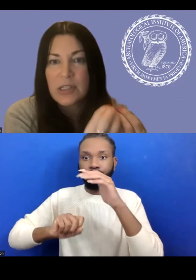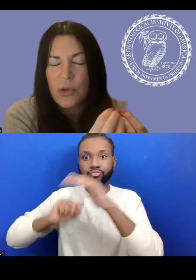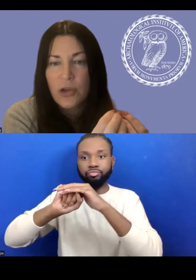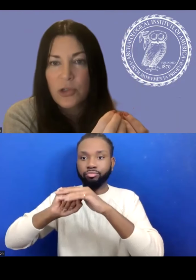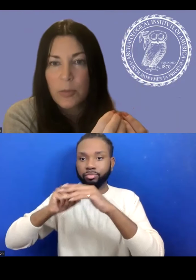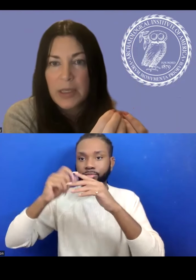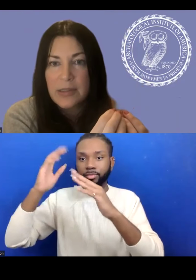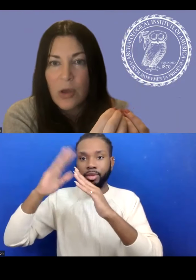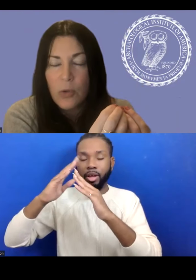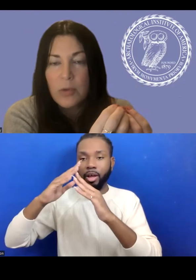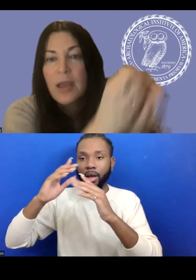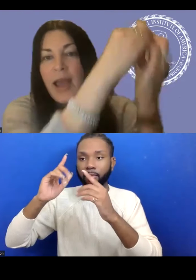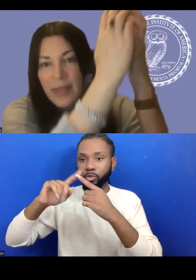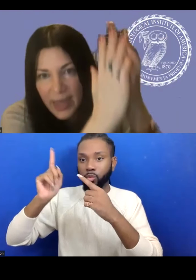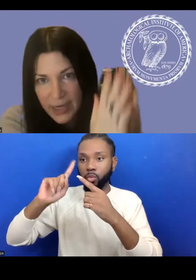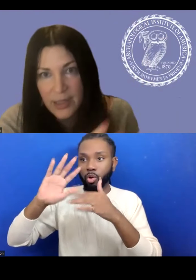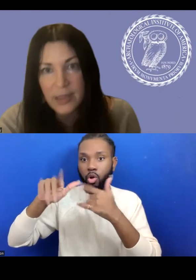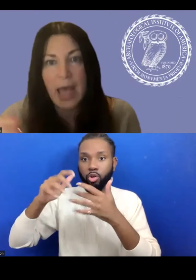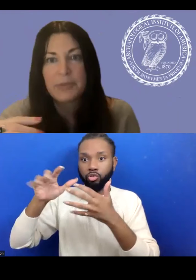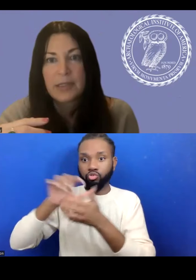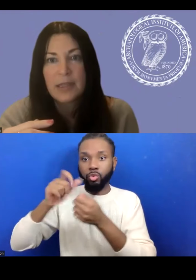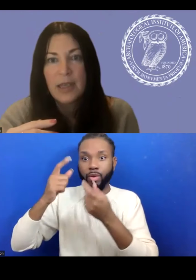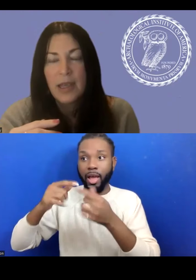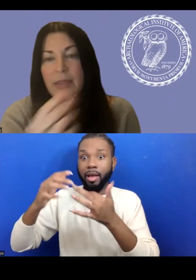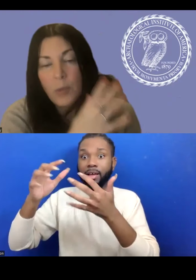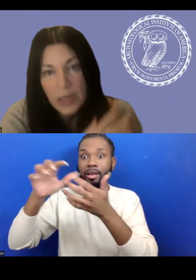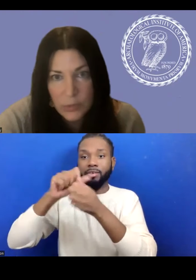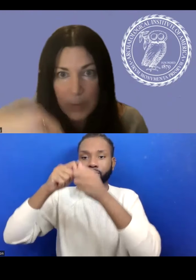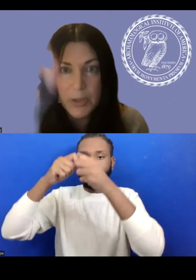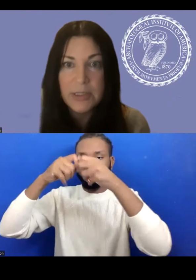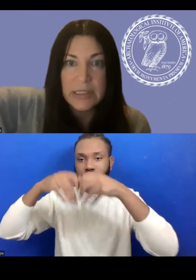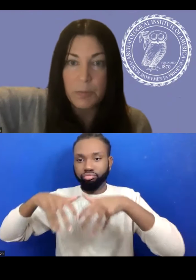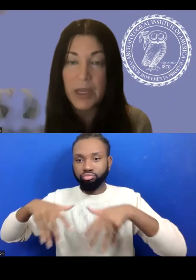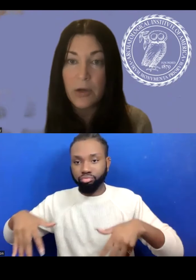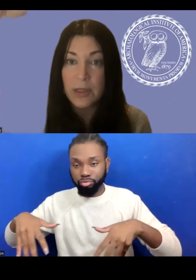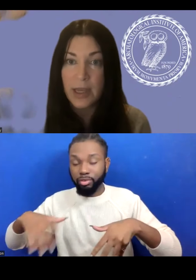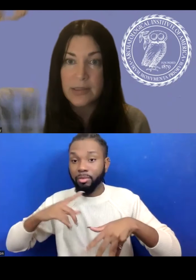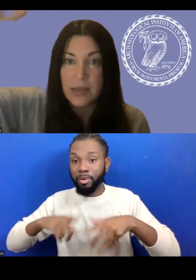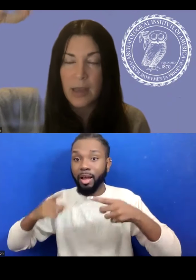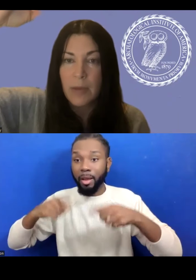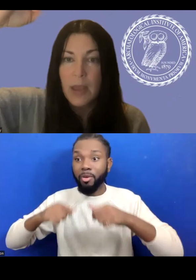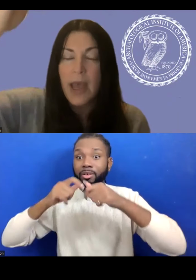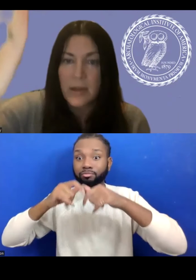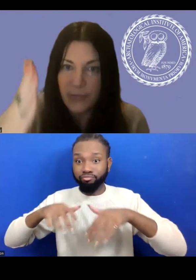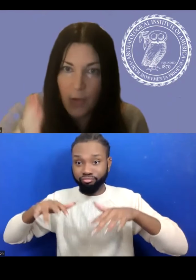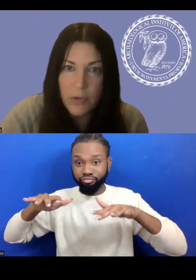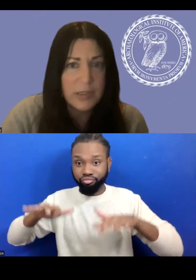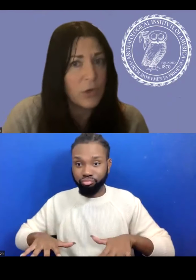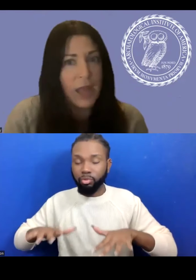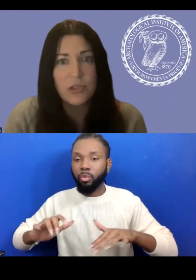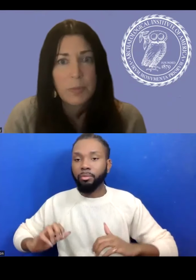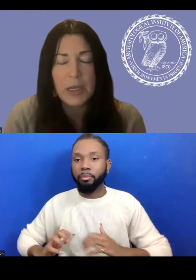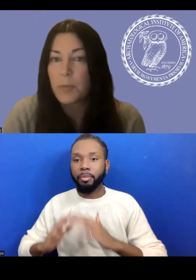of the destruction are being sown, and then it collapses. And then when it's rebuilt, it's bigger the next time. And it falls, the crash is bigger, but